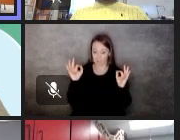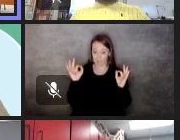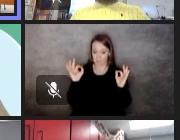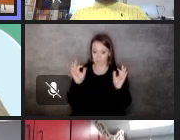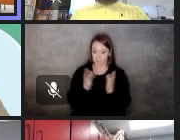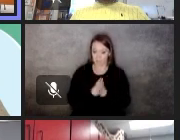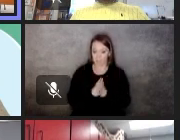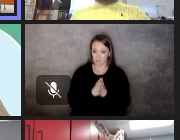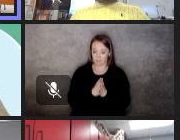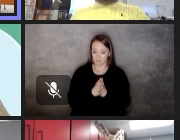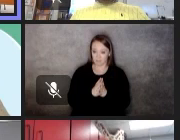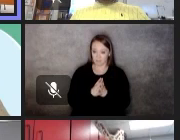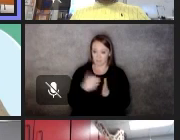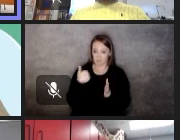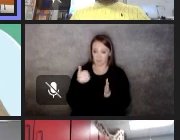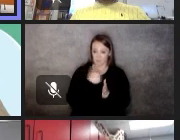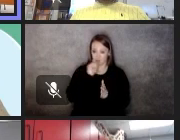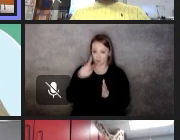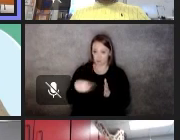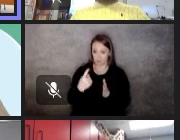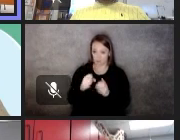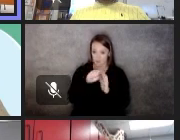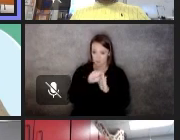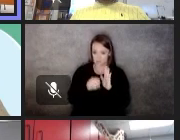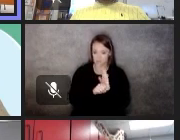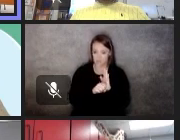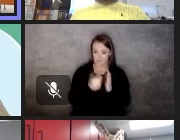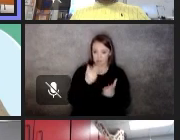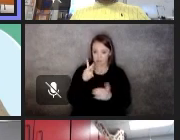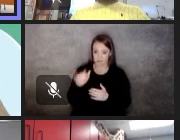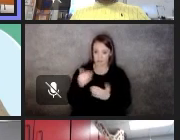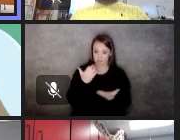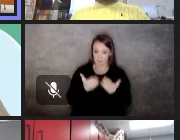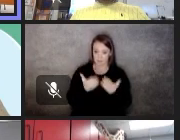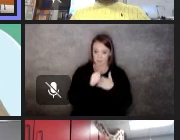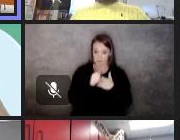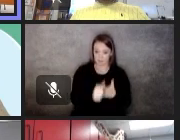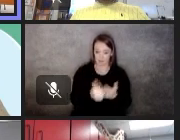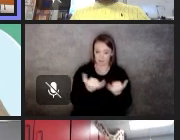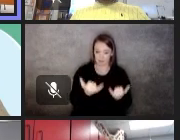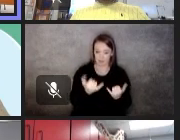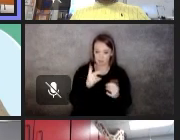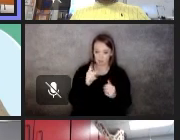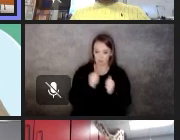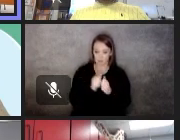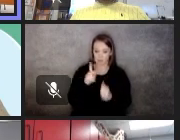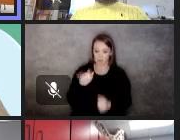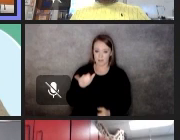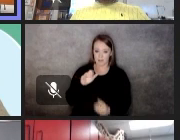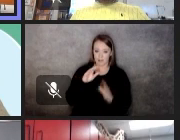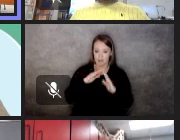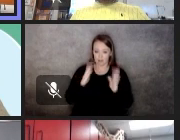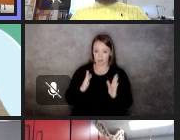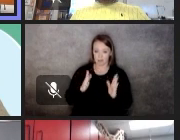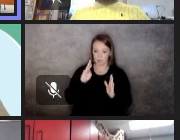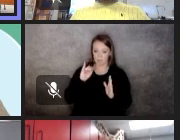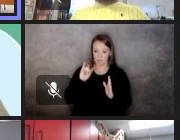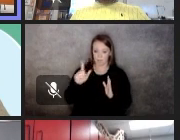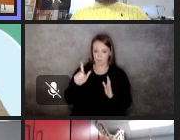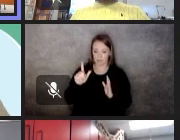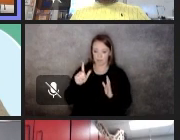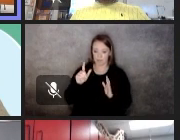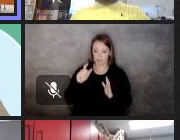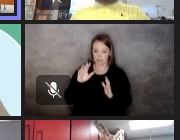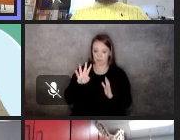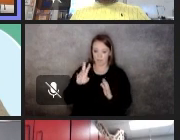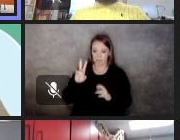we're not the only state. Kentucky may be leading right now, especially with House Bill 470 and what they're going to do to transgender kids.